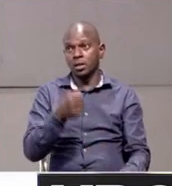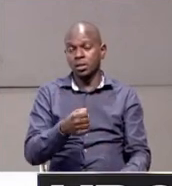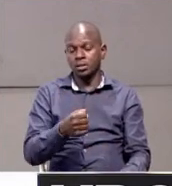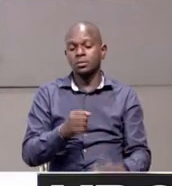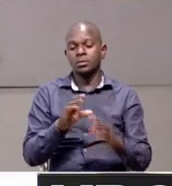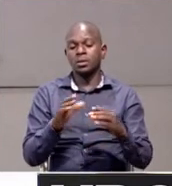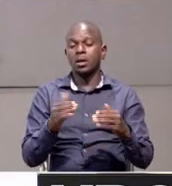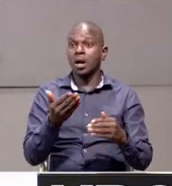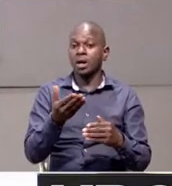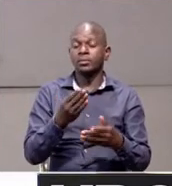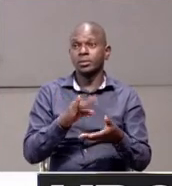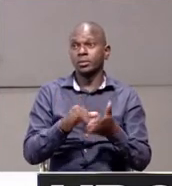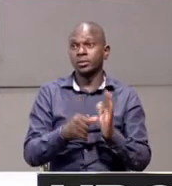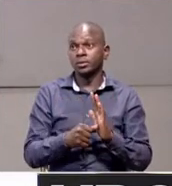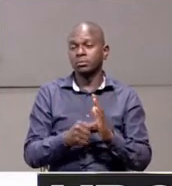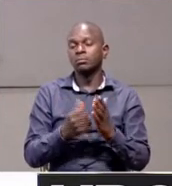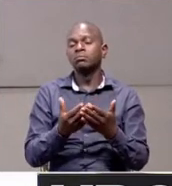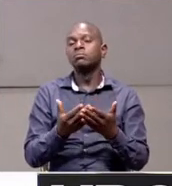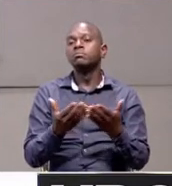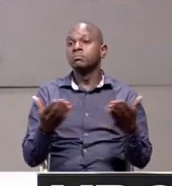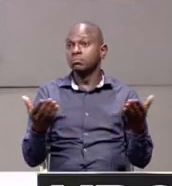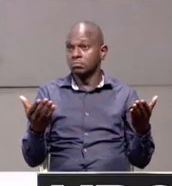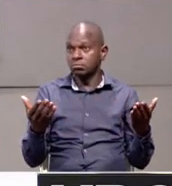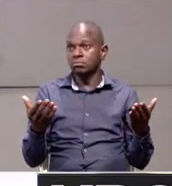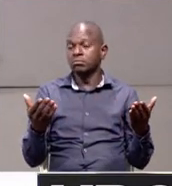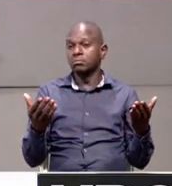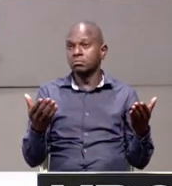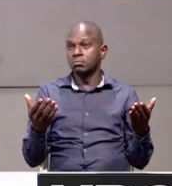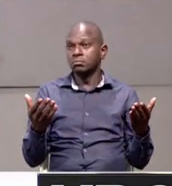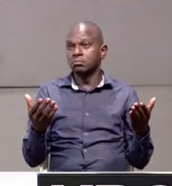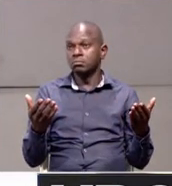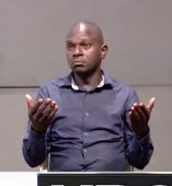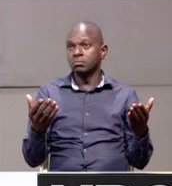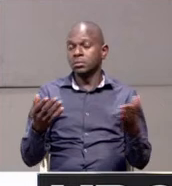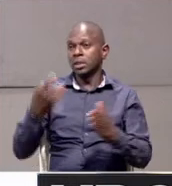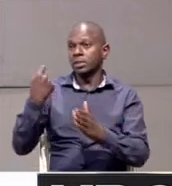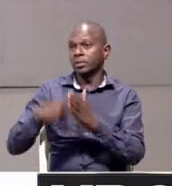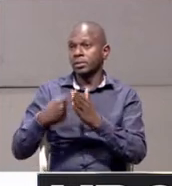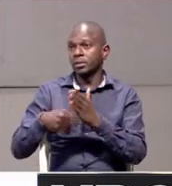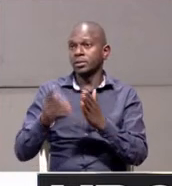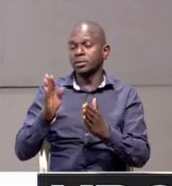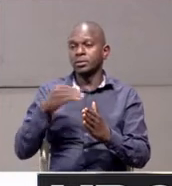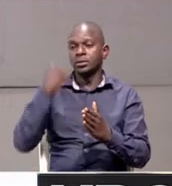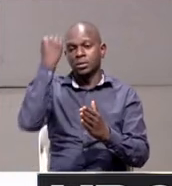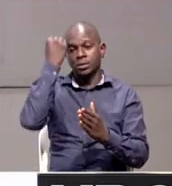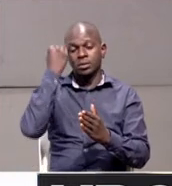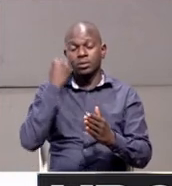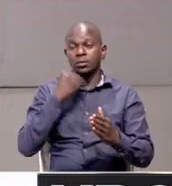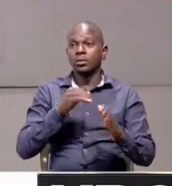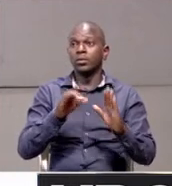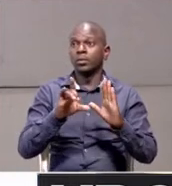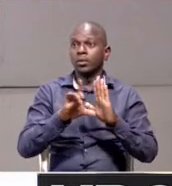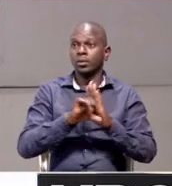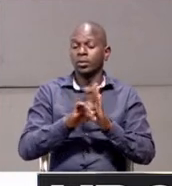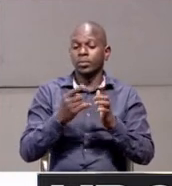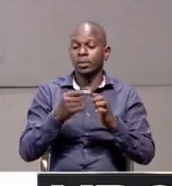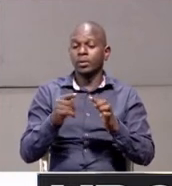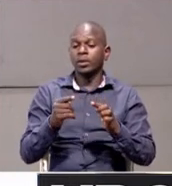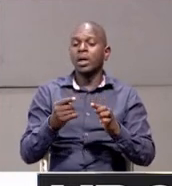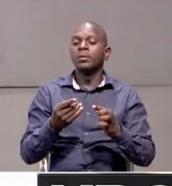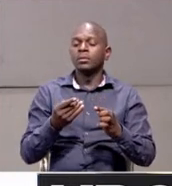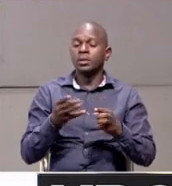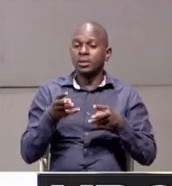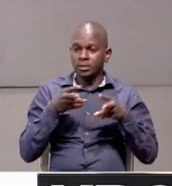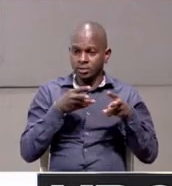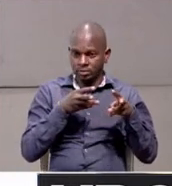or who have cases, or who have been in charge in courts of law. But there's a system of vetting. That one is there. There's